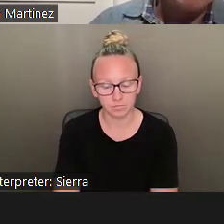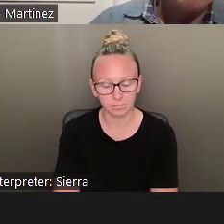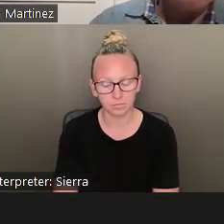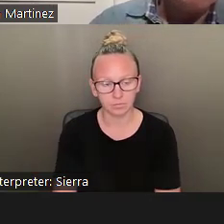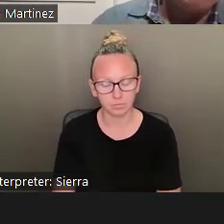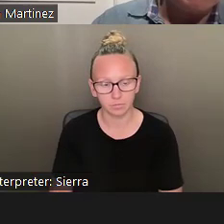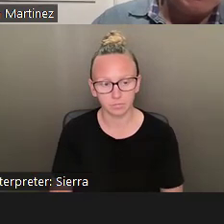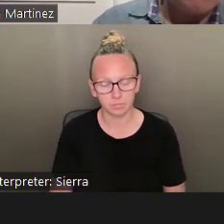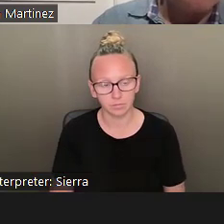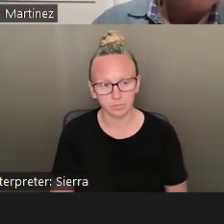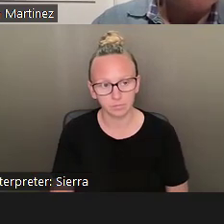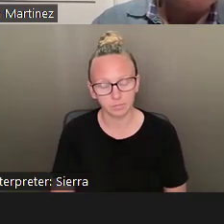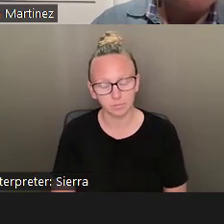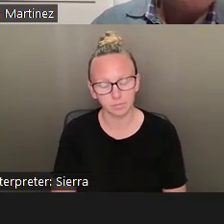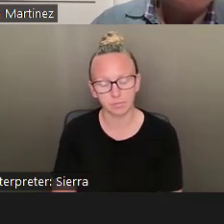And